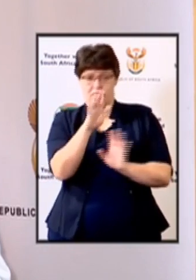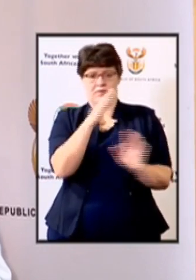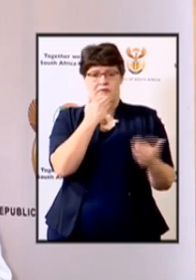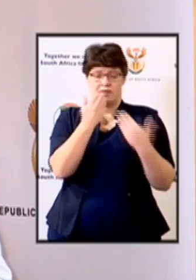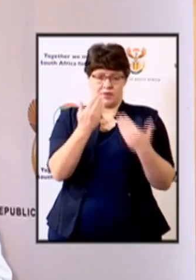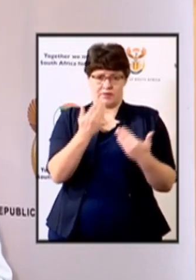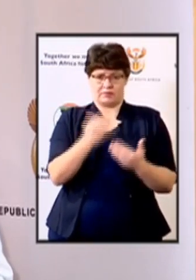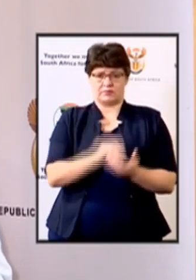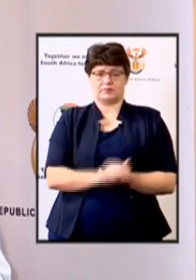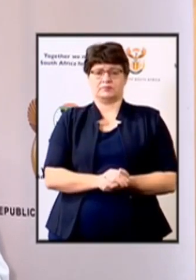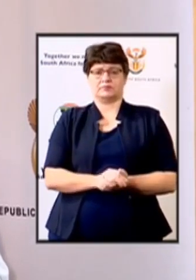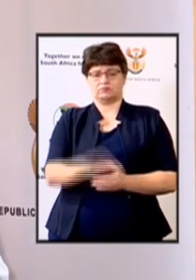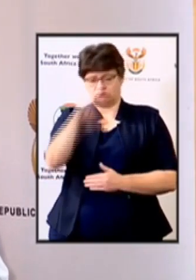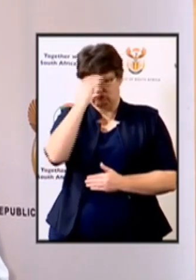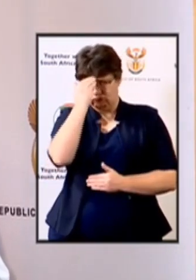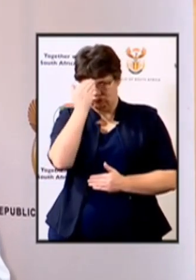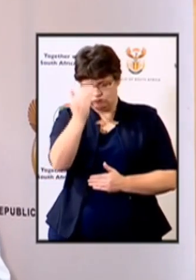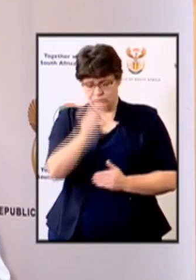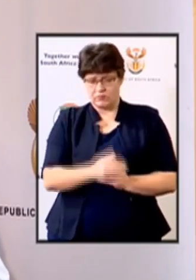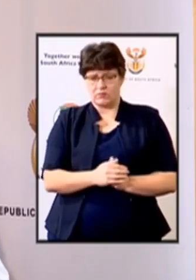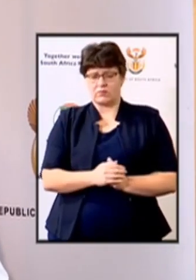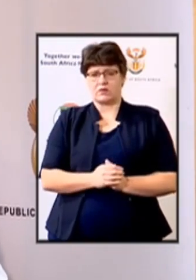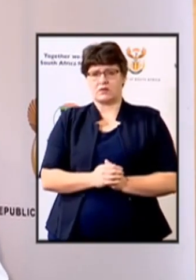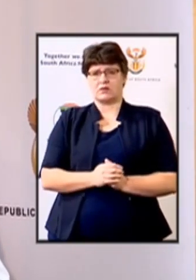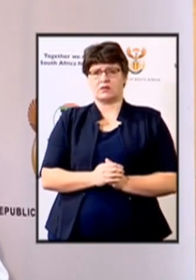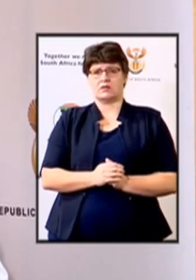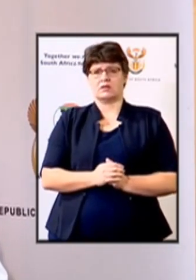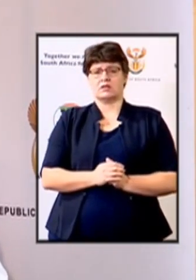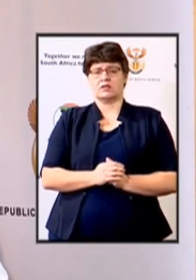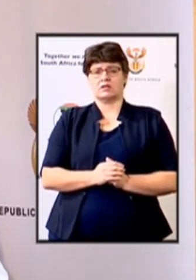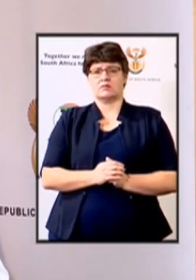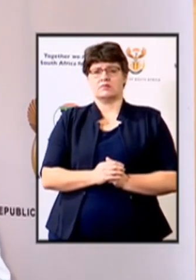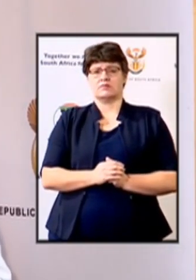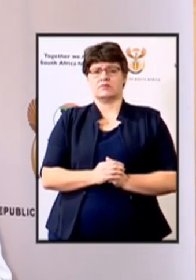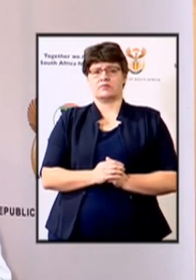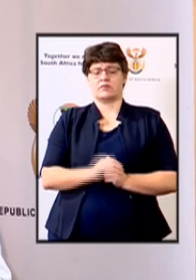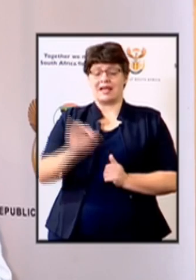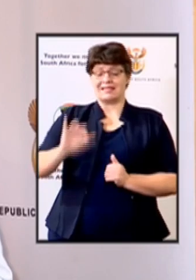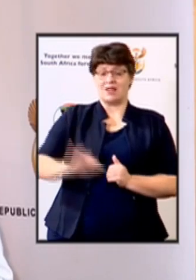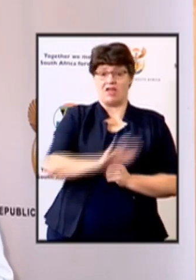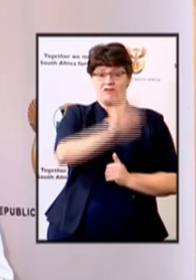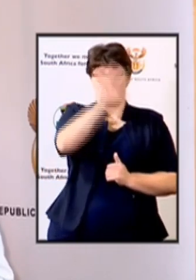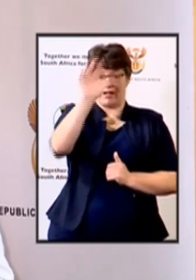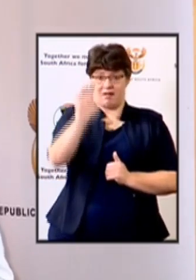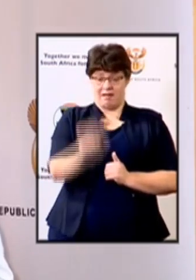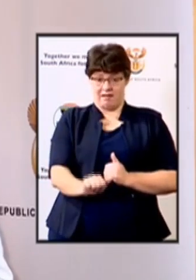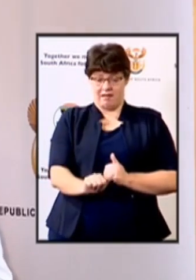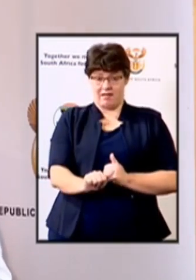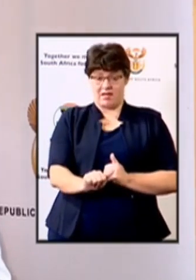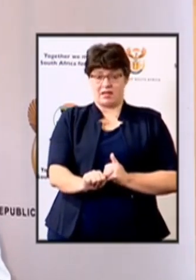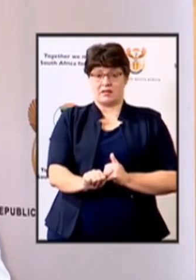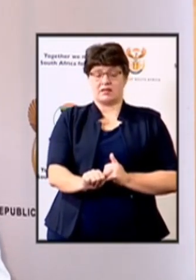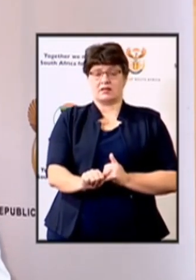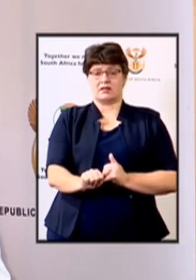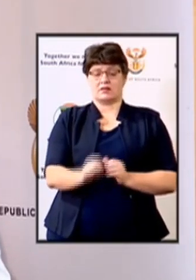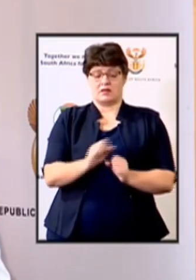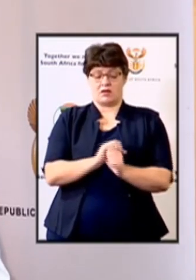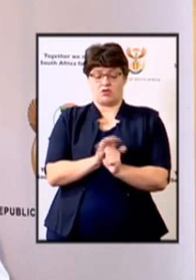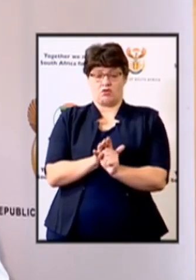We meet at a time when our country is being ravaged by